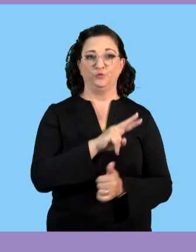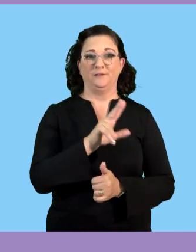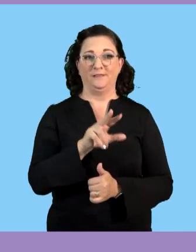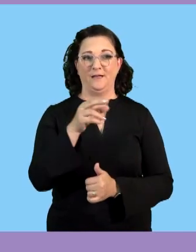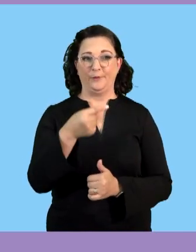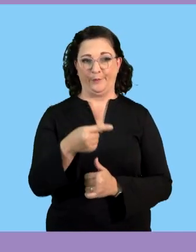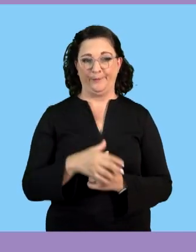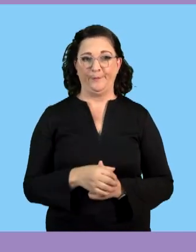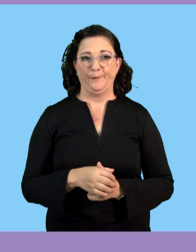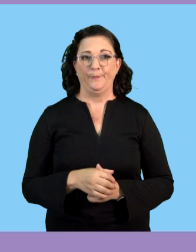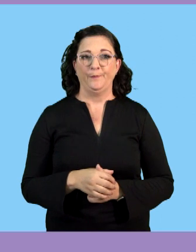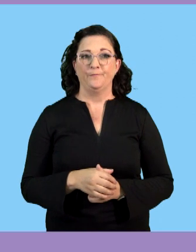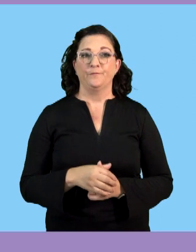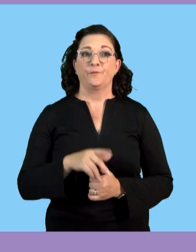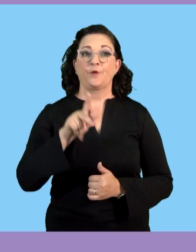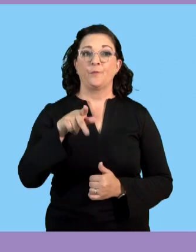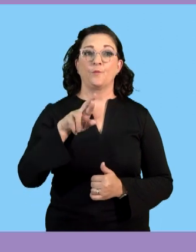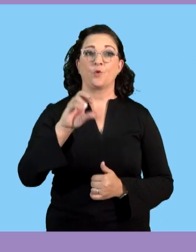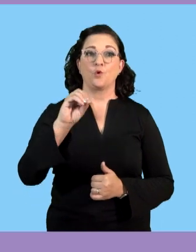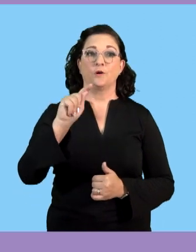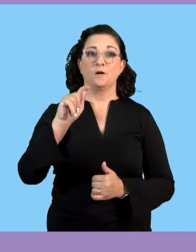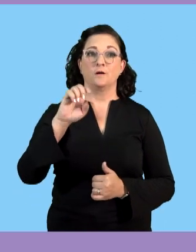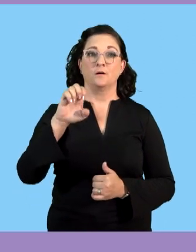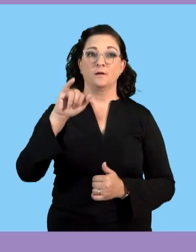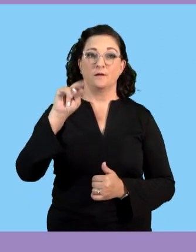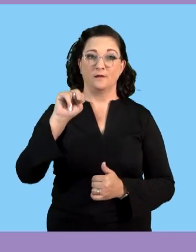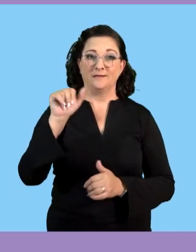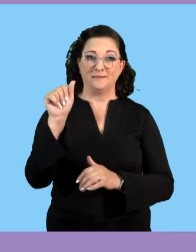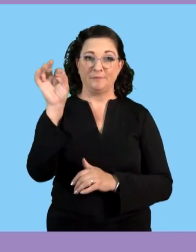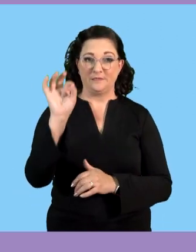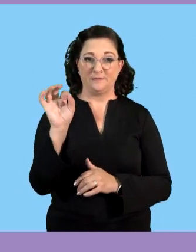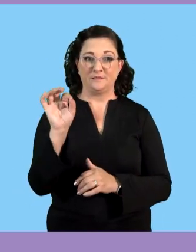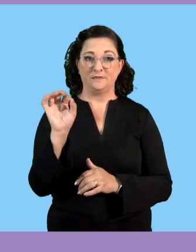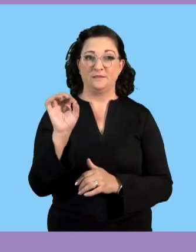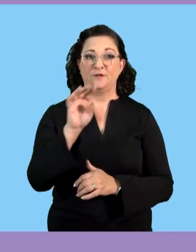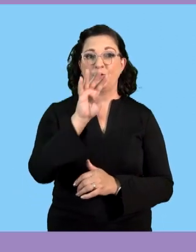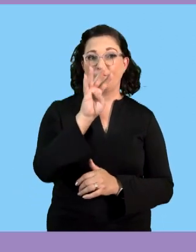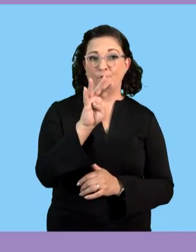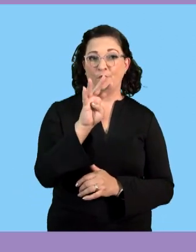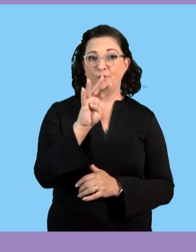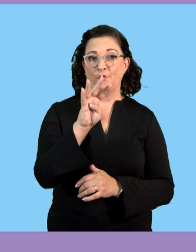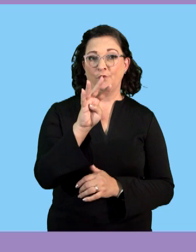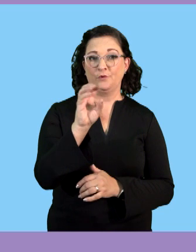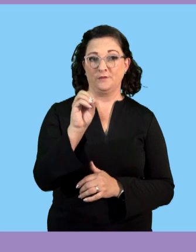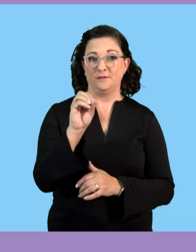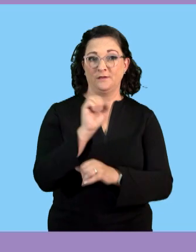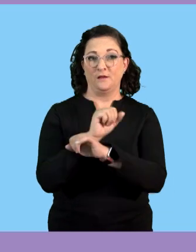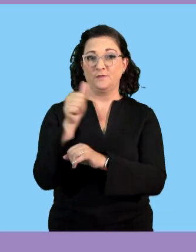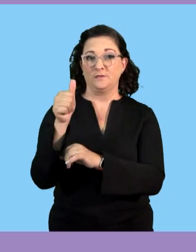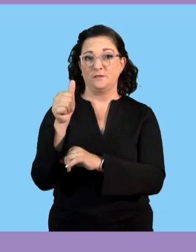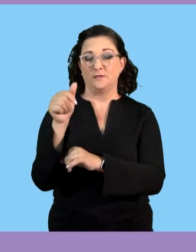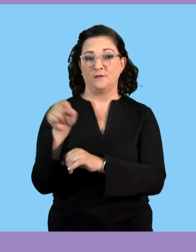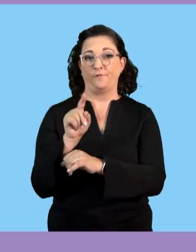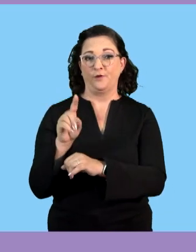6%. And that 6% is 2 and 2 out of 5.